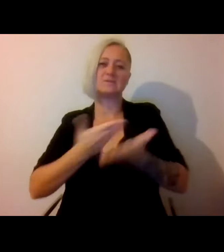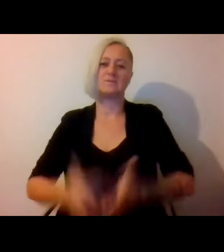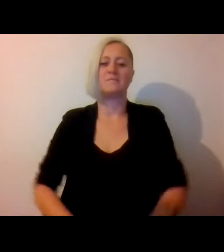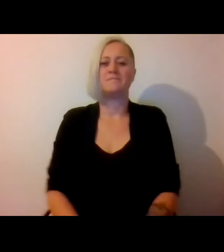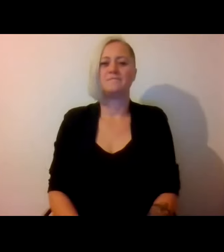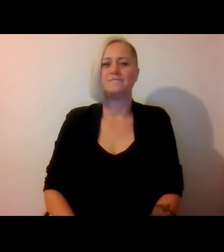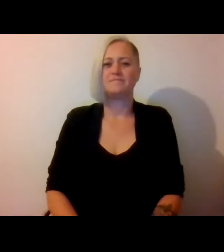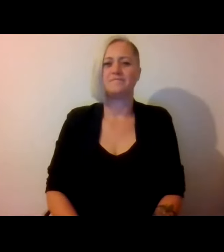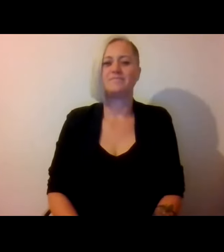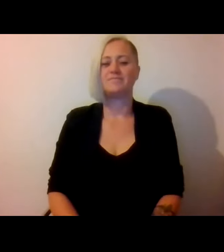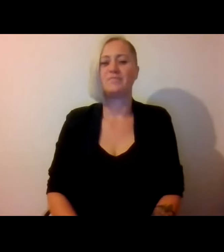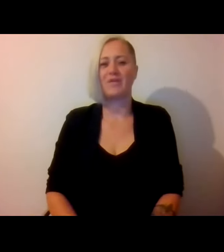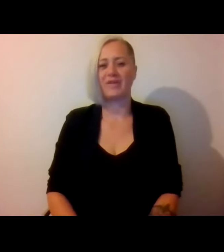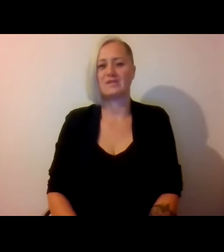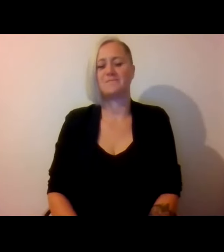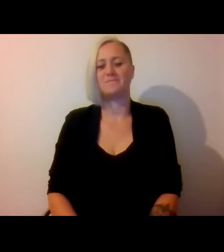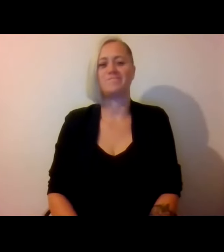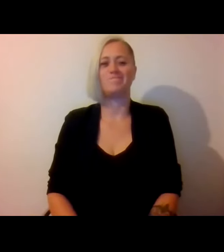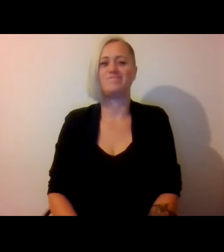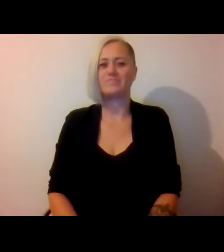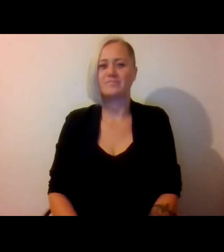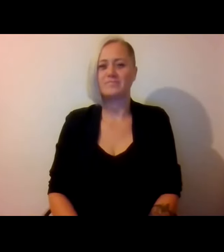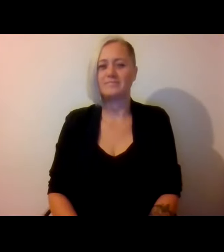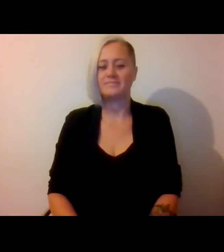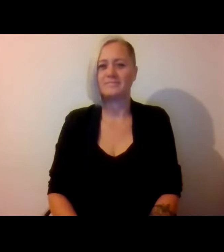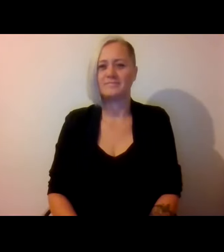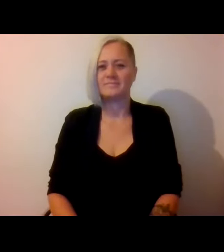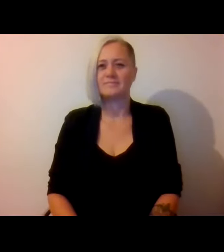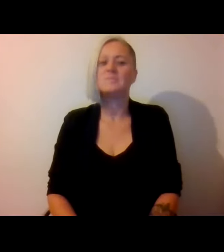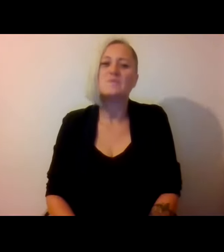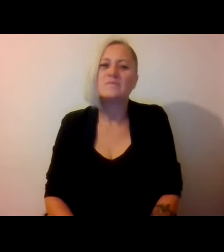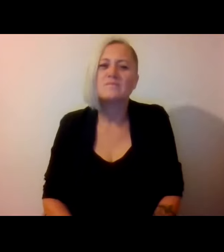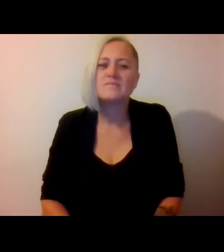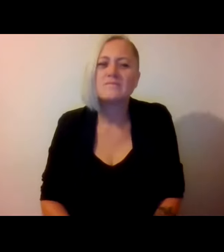Okay, that'd be helpful.